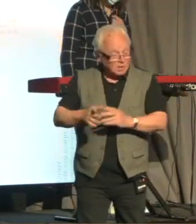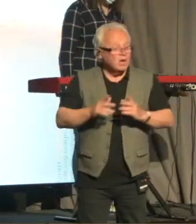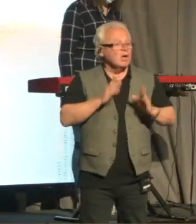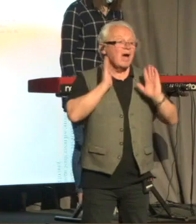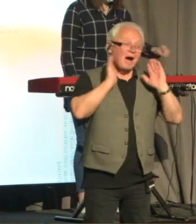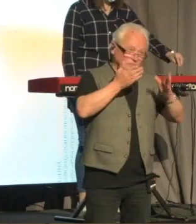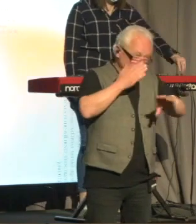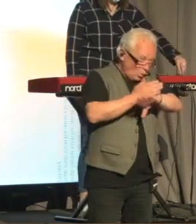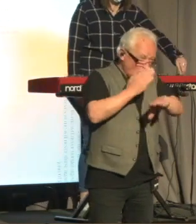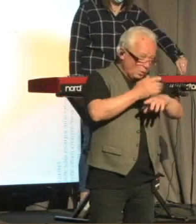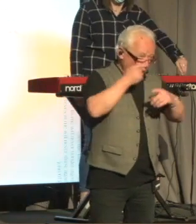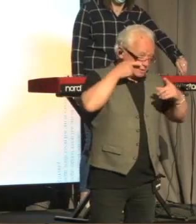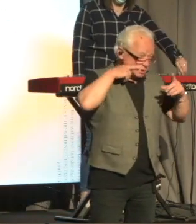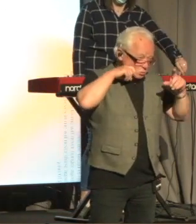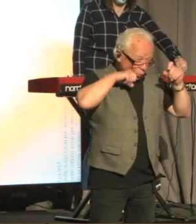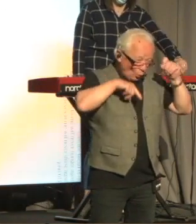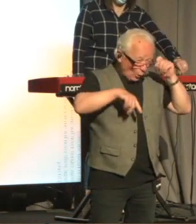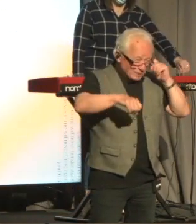bread.